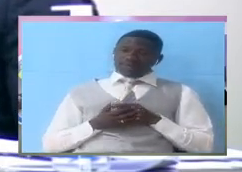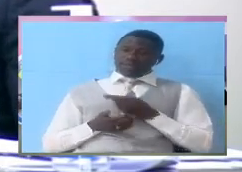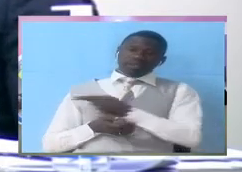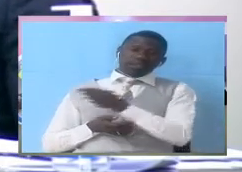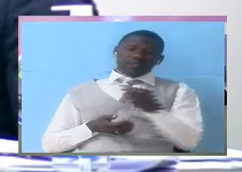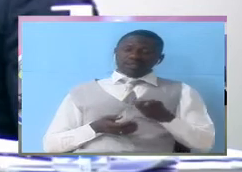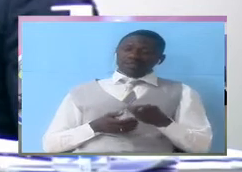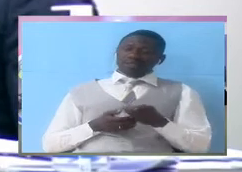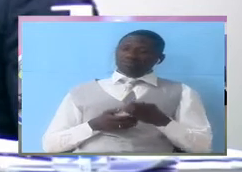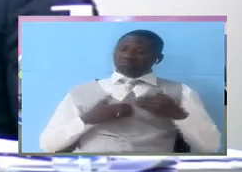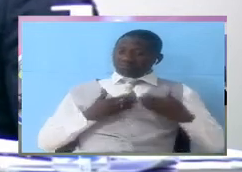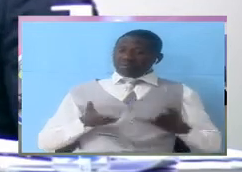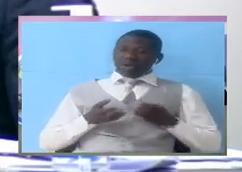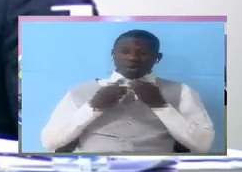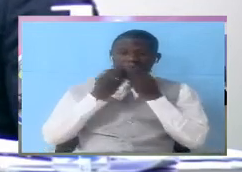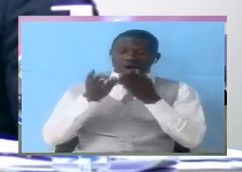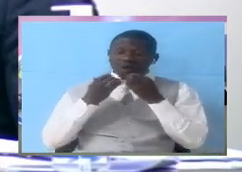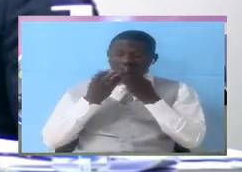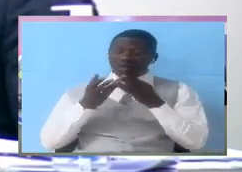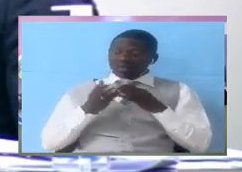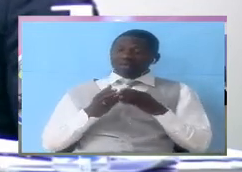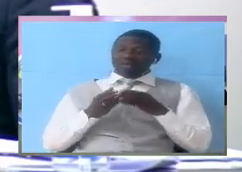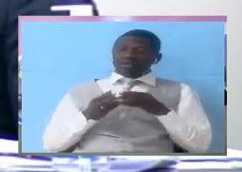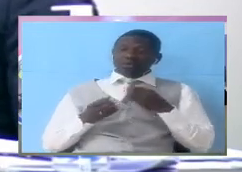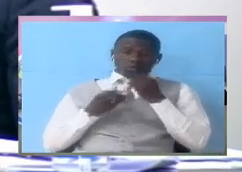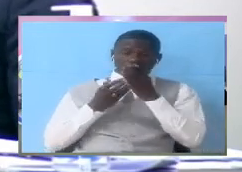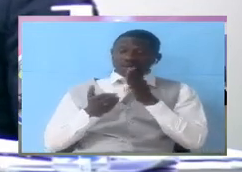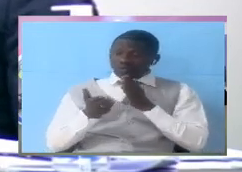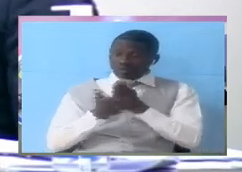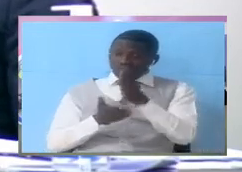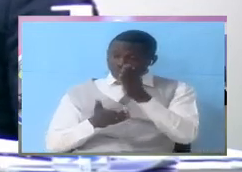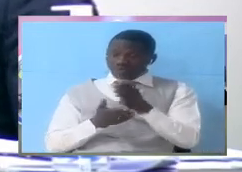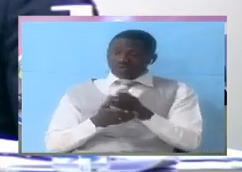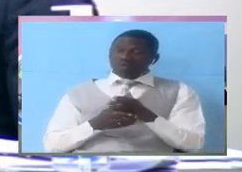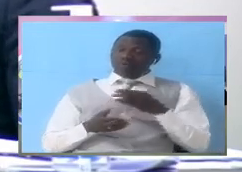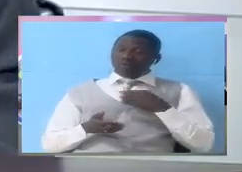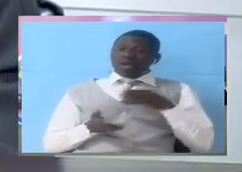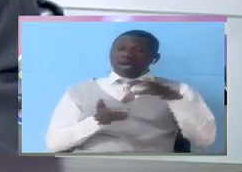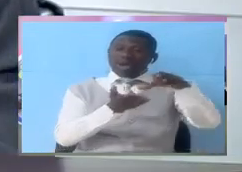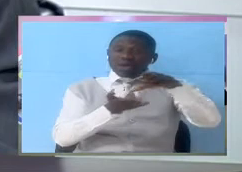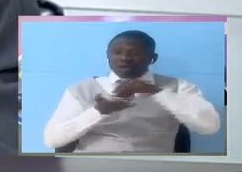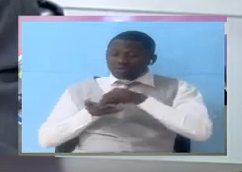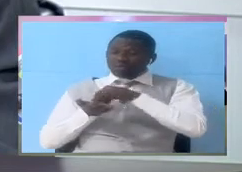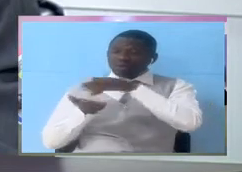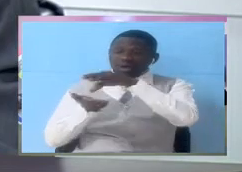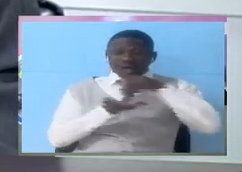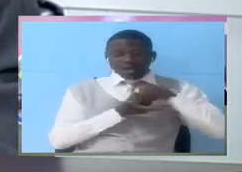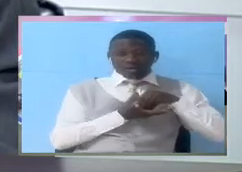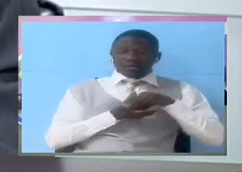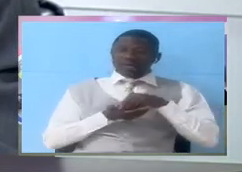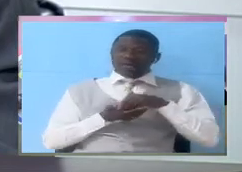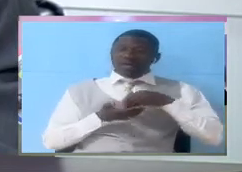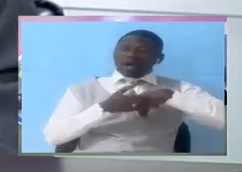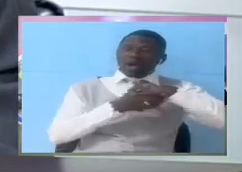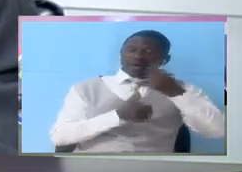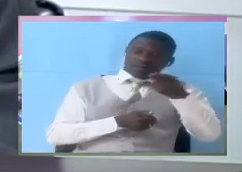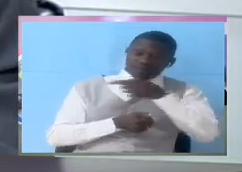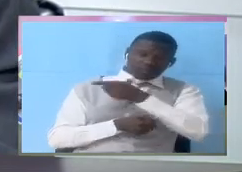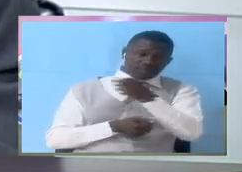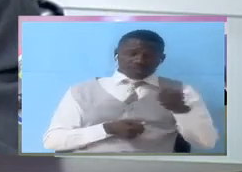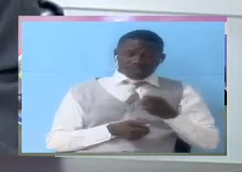confessions were coerced or extorted out of these witnesses? I